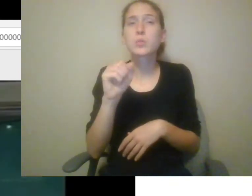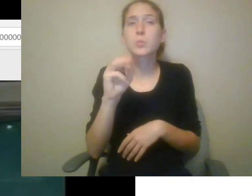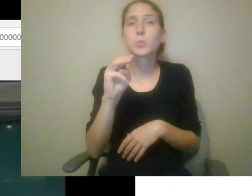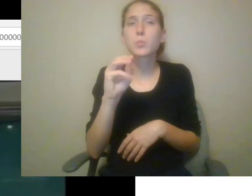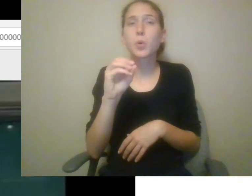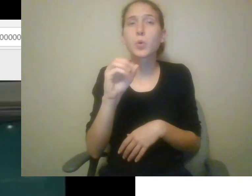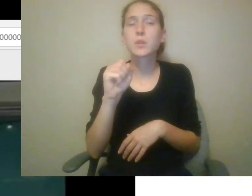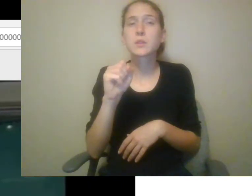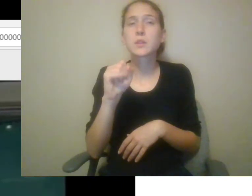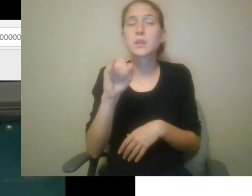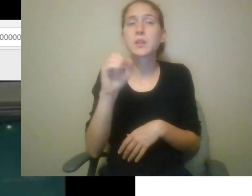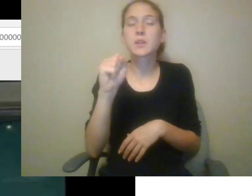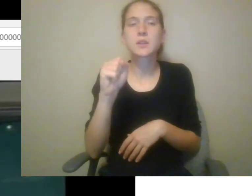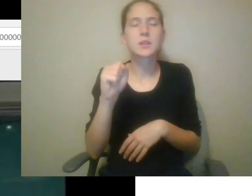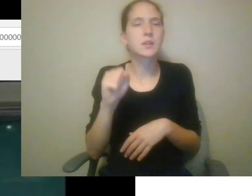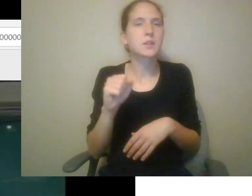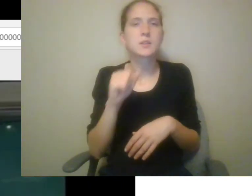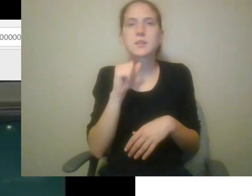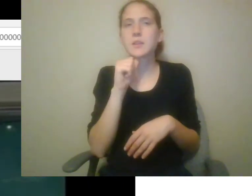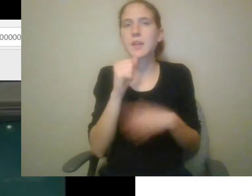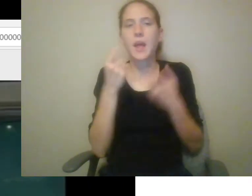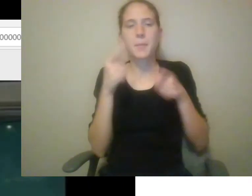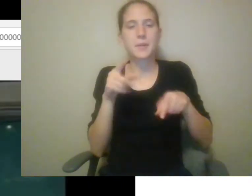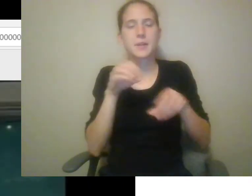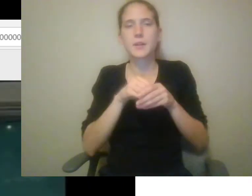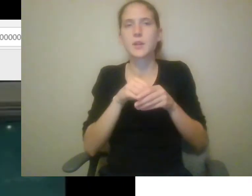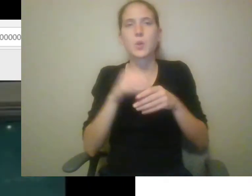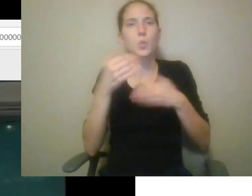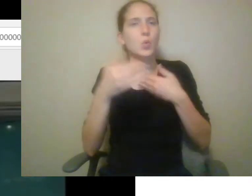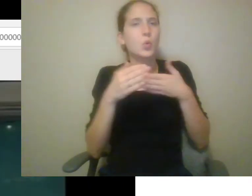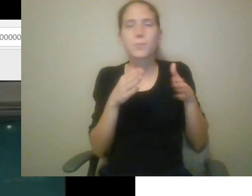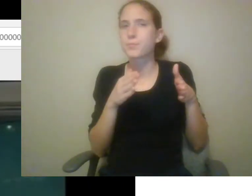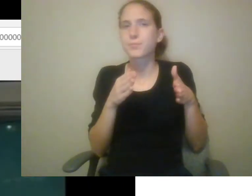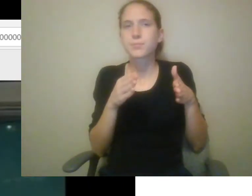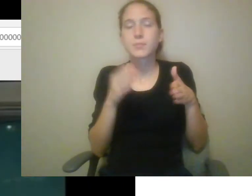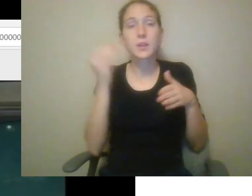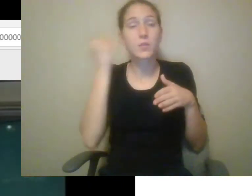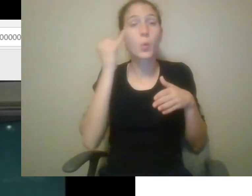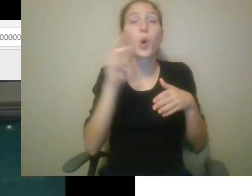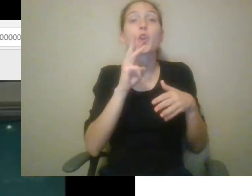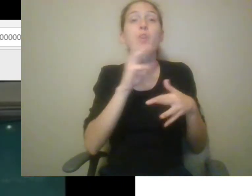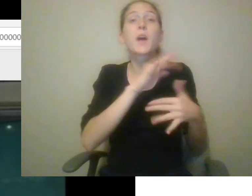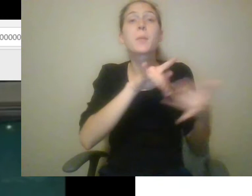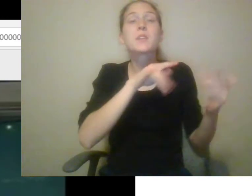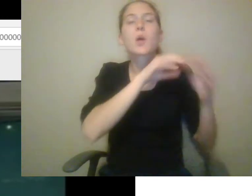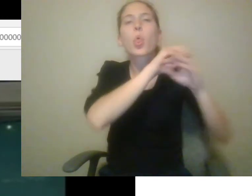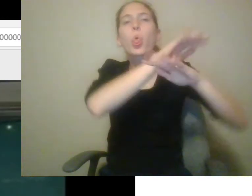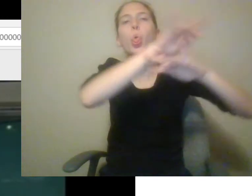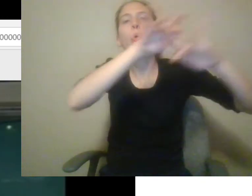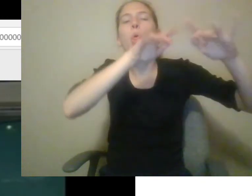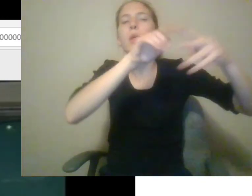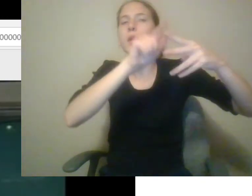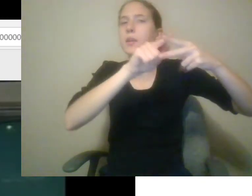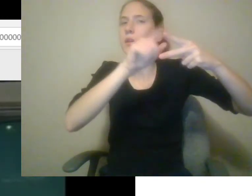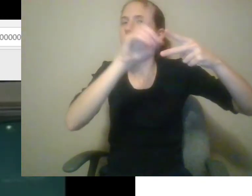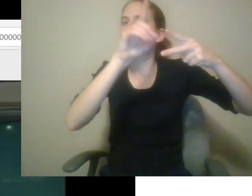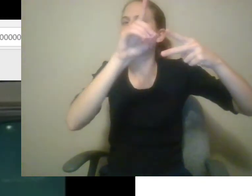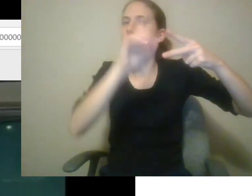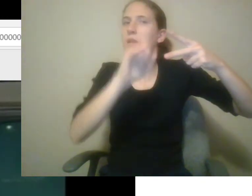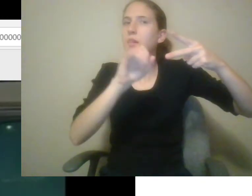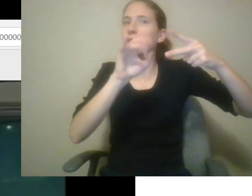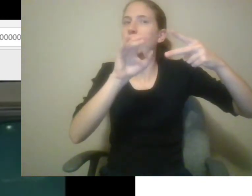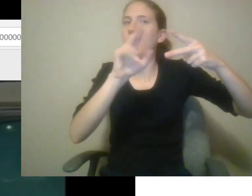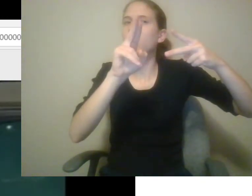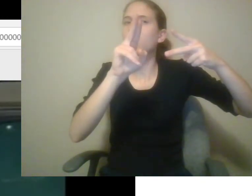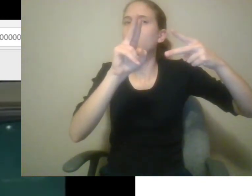if we drop some water on the thing, it osmosifies, all right, it evaporates. That's different. It diffuses in the room. Osmosis is the